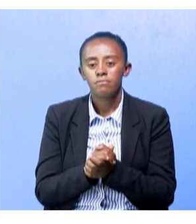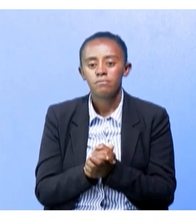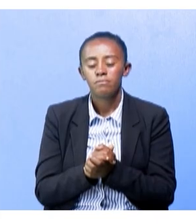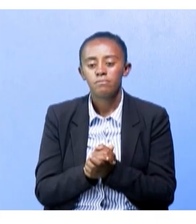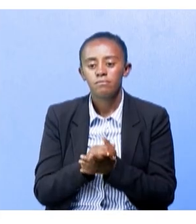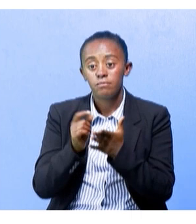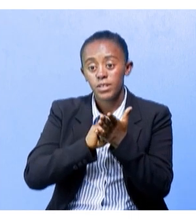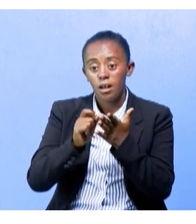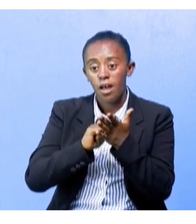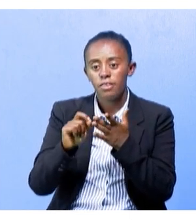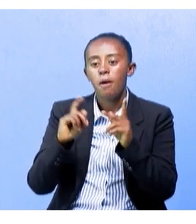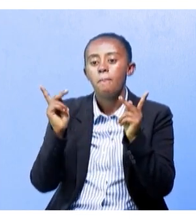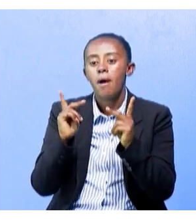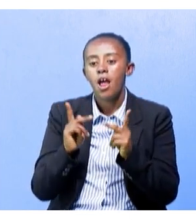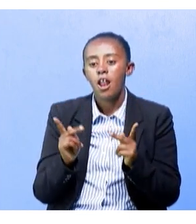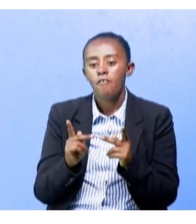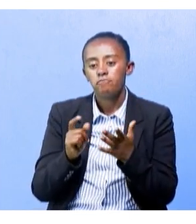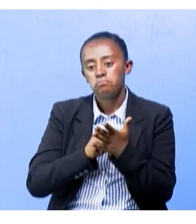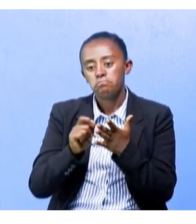a paragraph